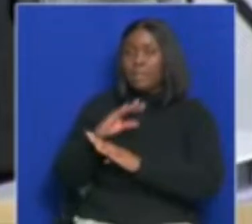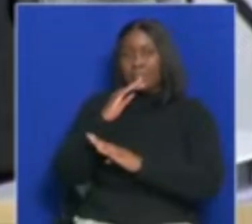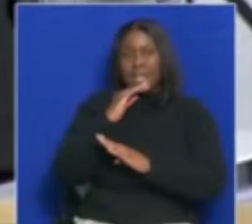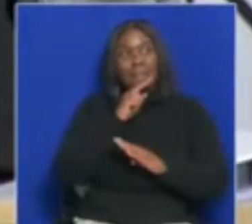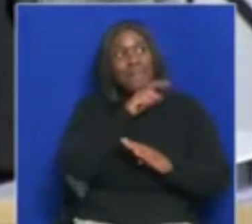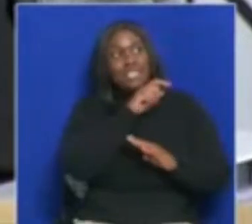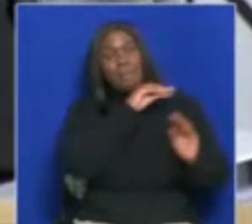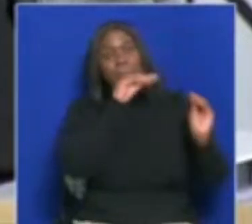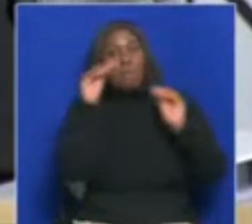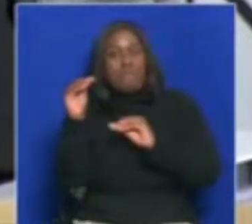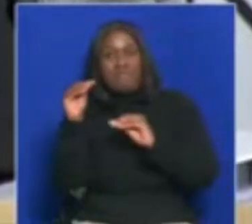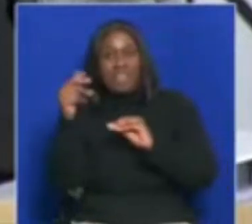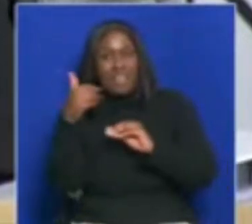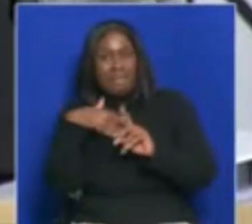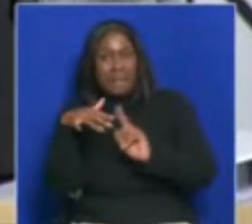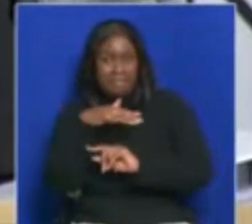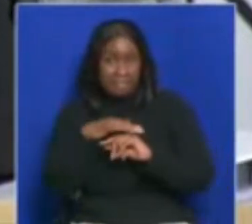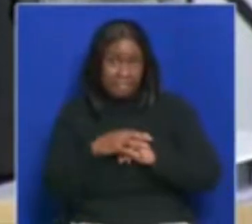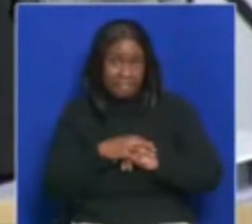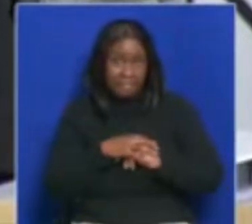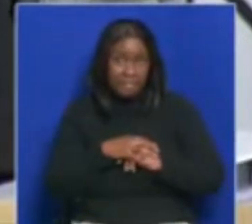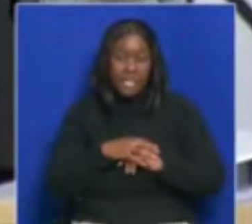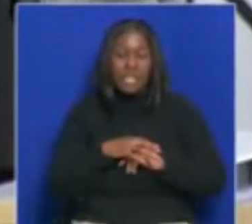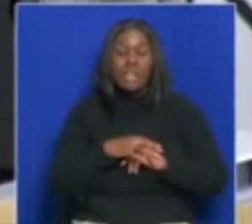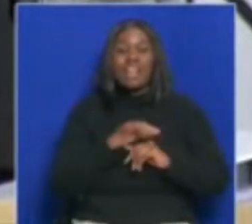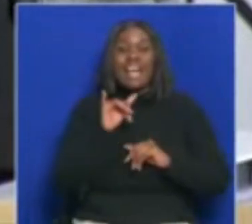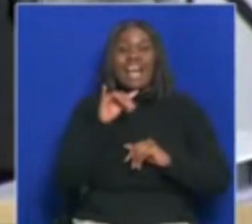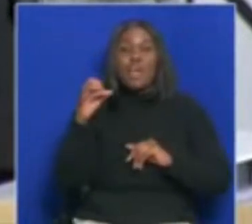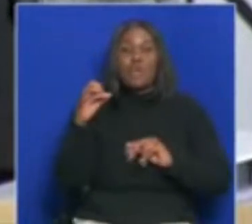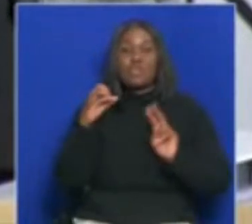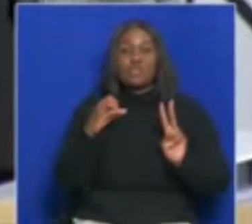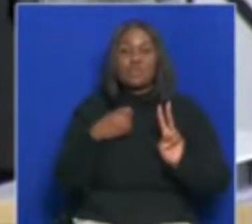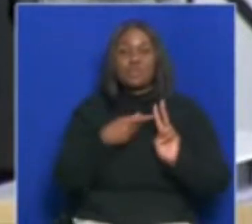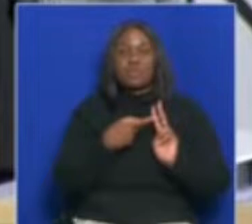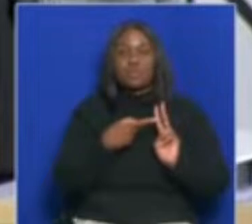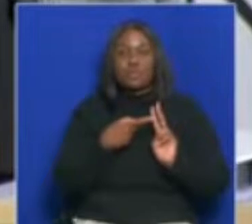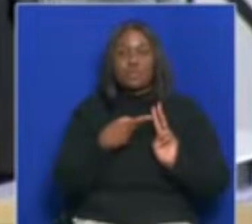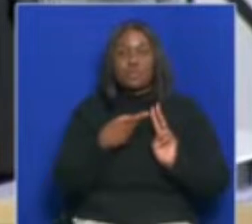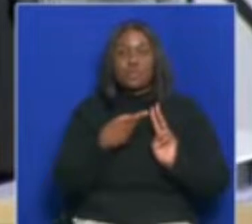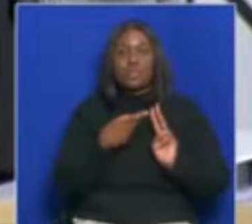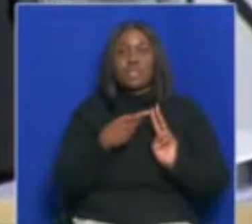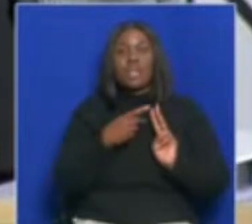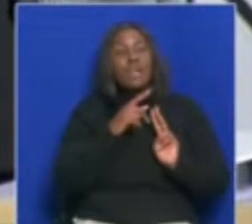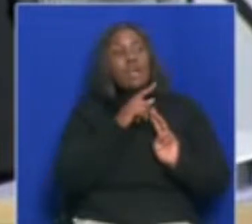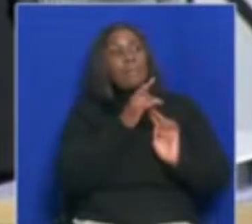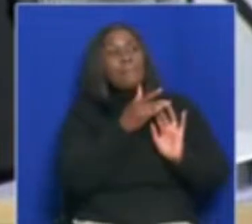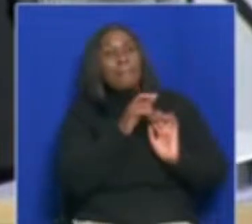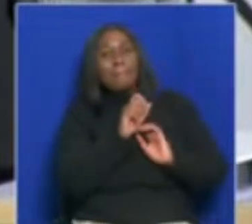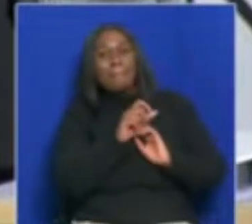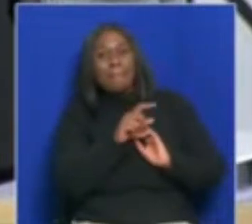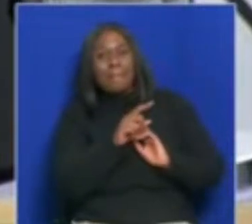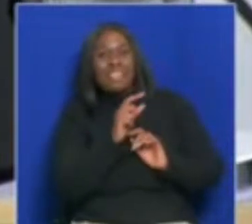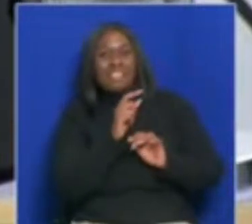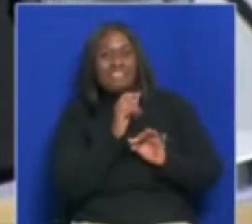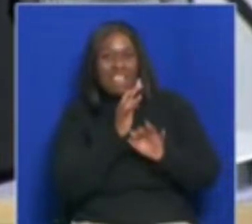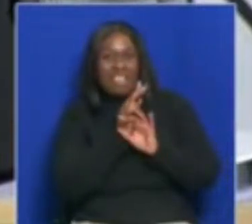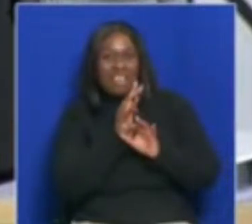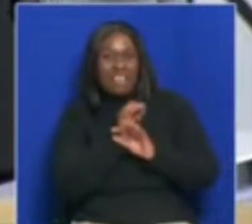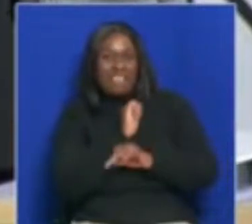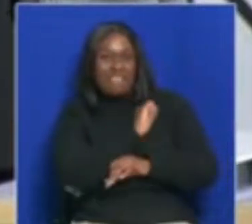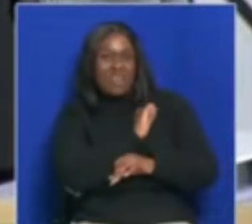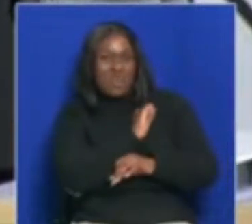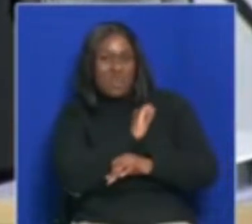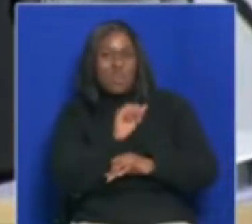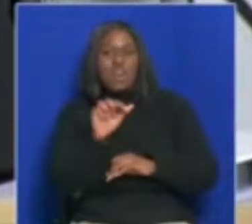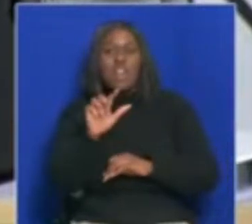The 2 investigators contacted the father of the deceased, and that's Mr. Greg Loftus,